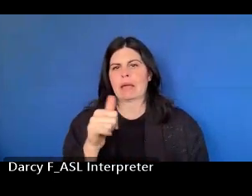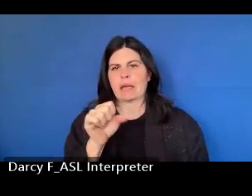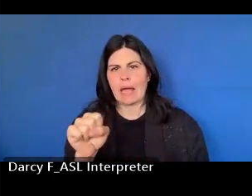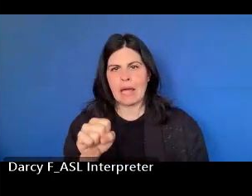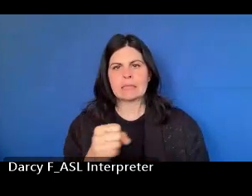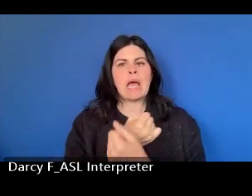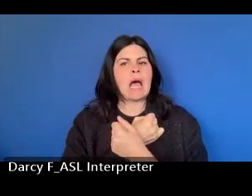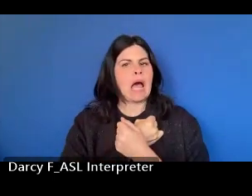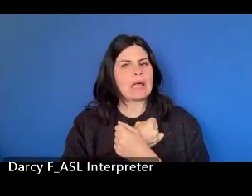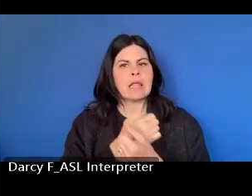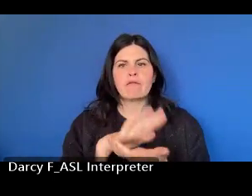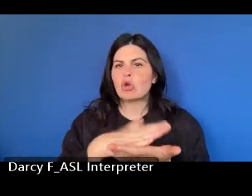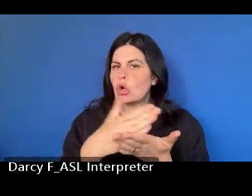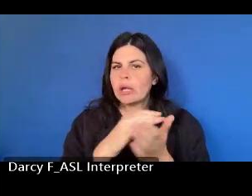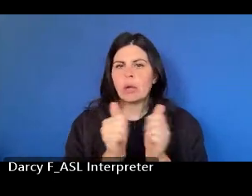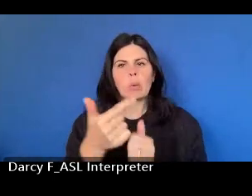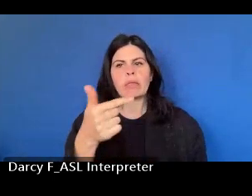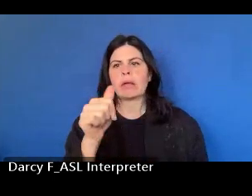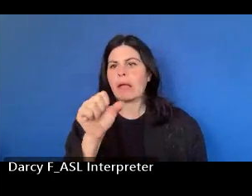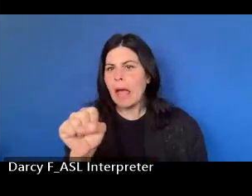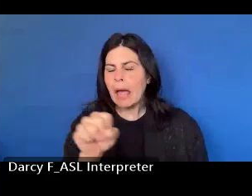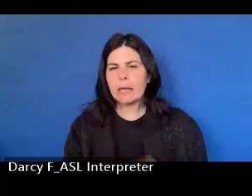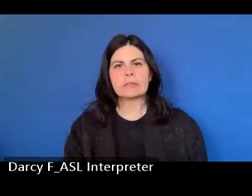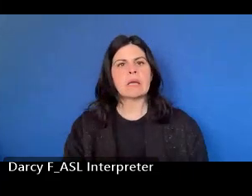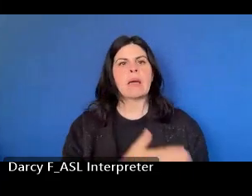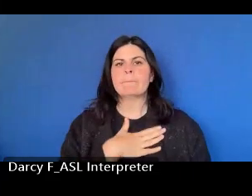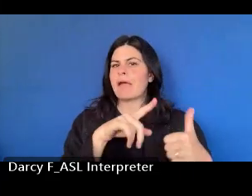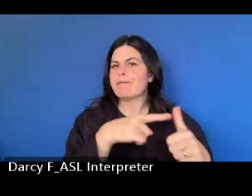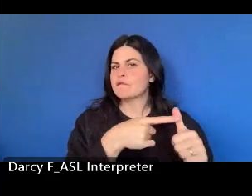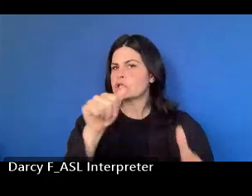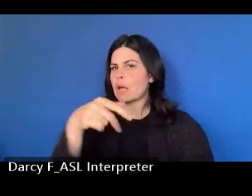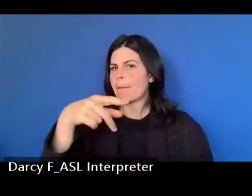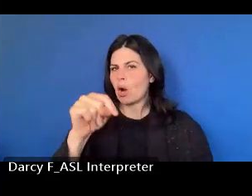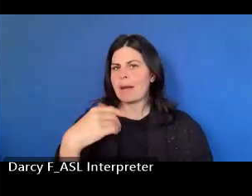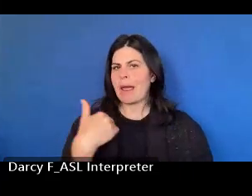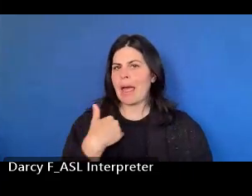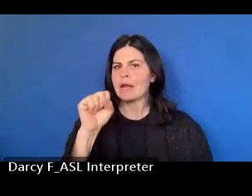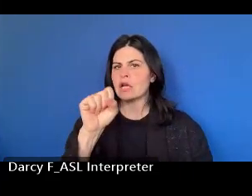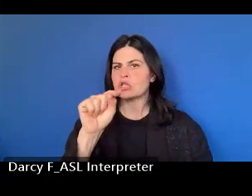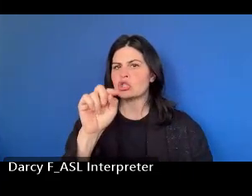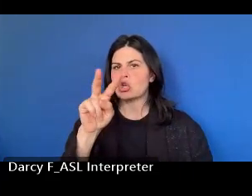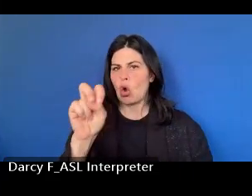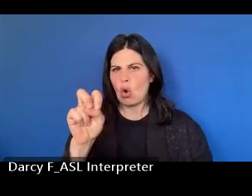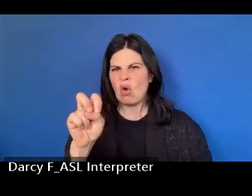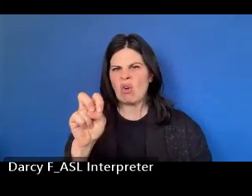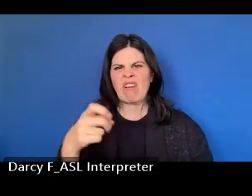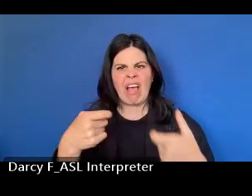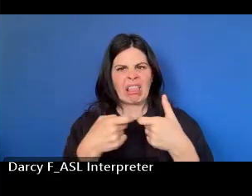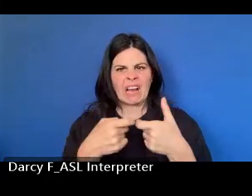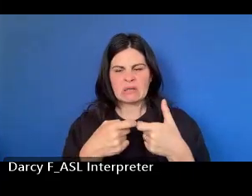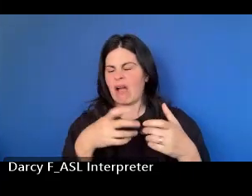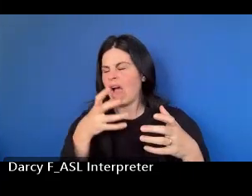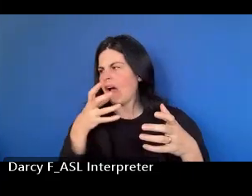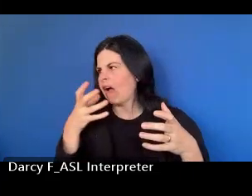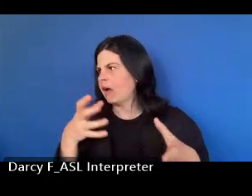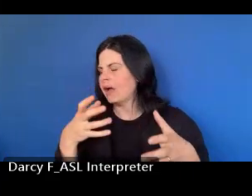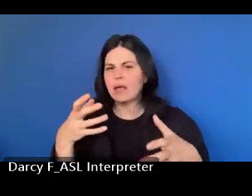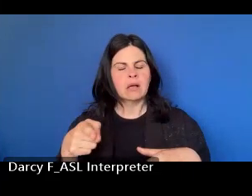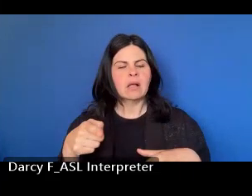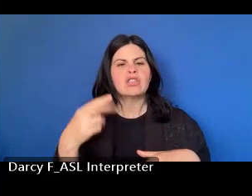with gas. My first apartment had a stove that was electric and I absolutely hated it. It was the reason I